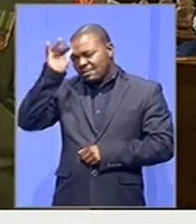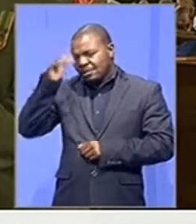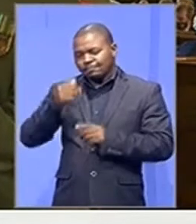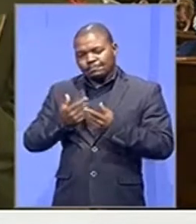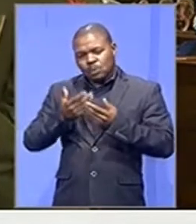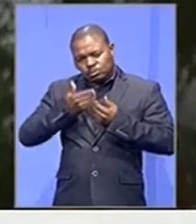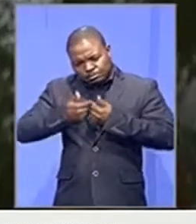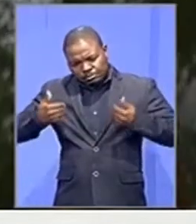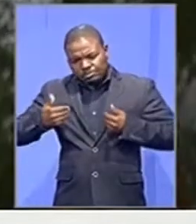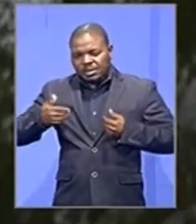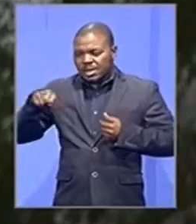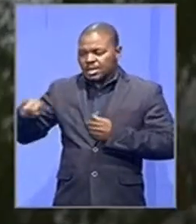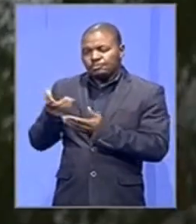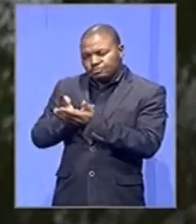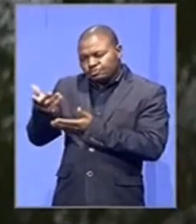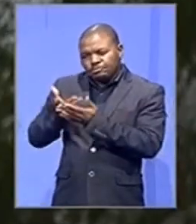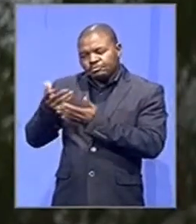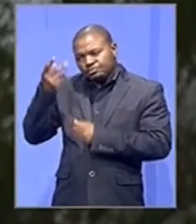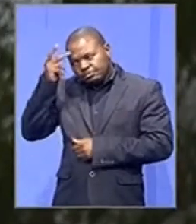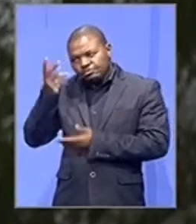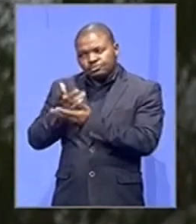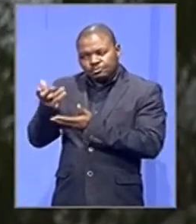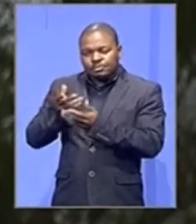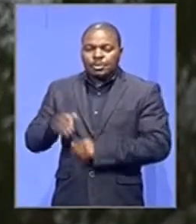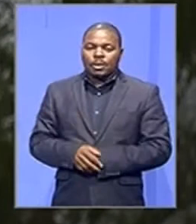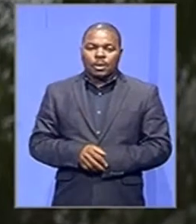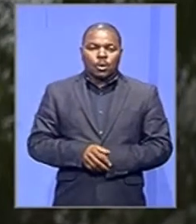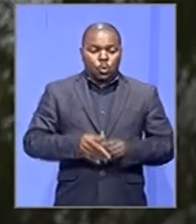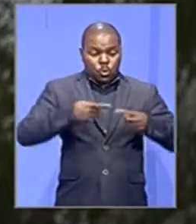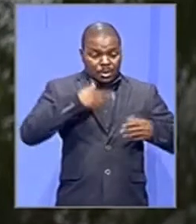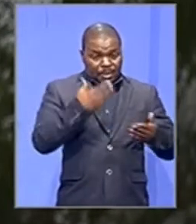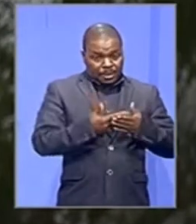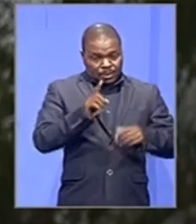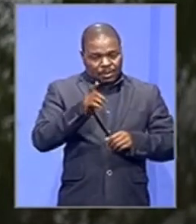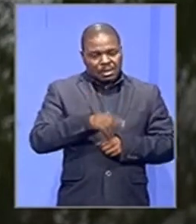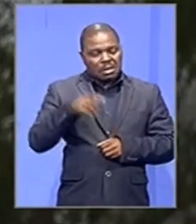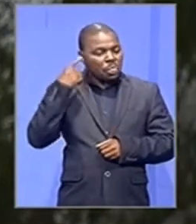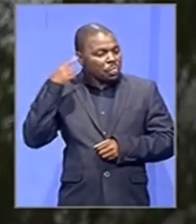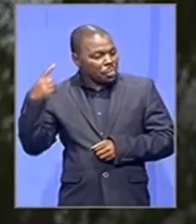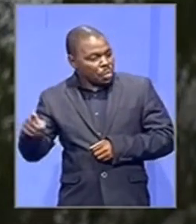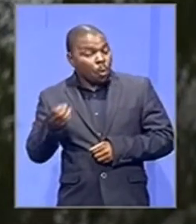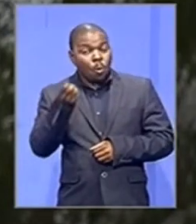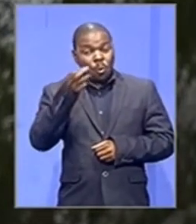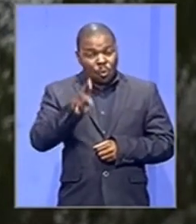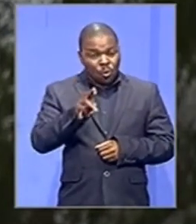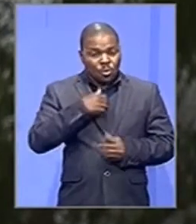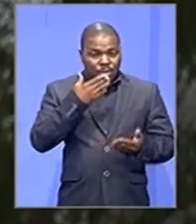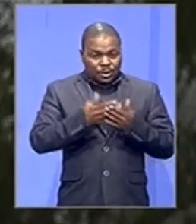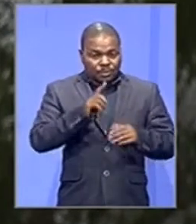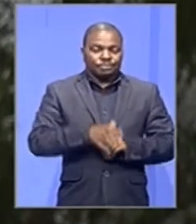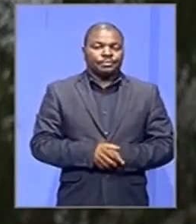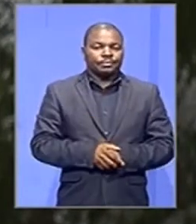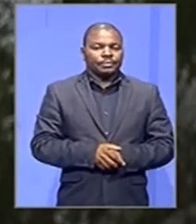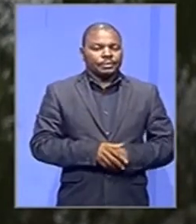tlhotlheletsa botlhaolele. We can neither ignore nor must we seek to dismiss the